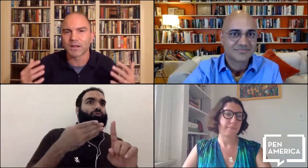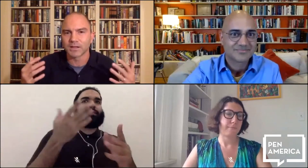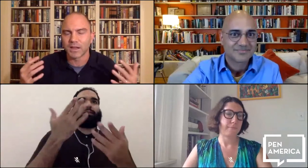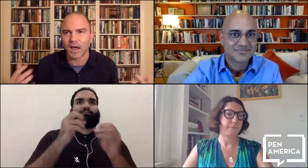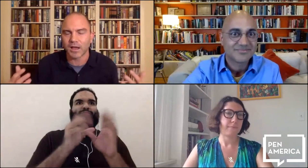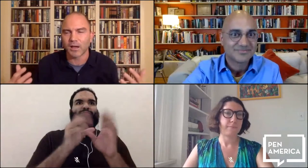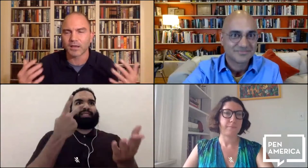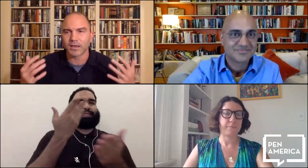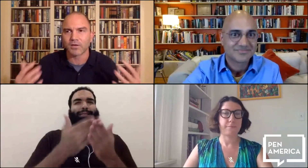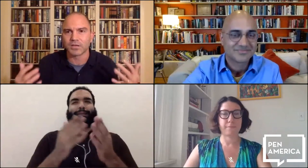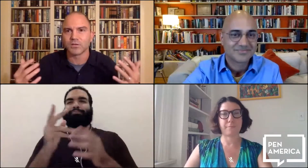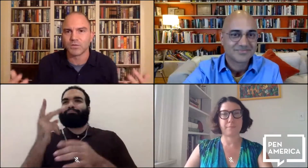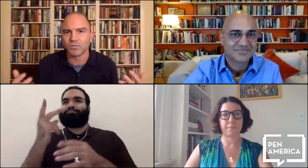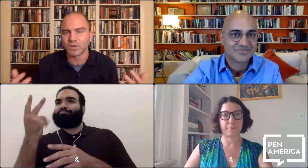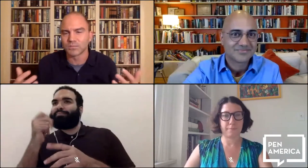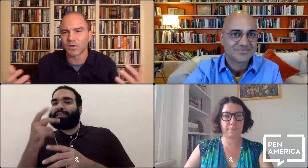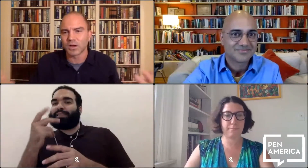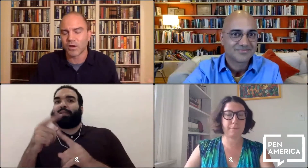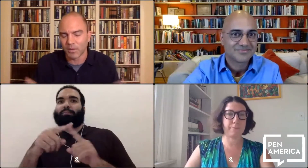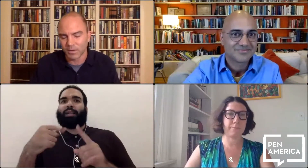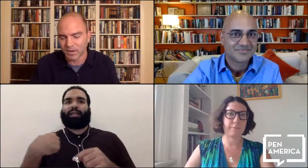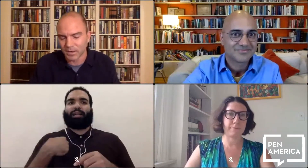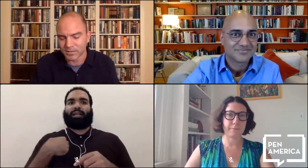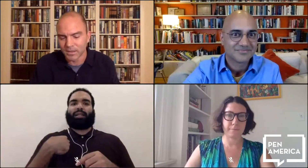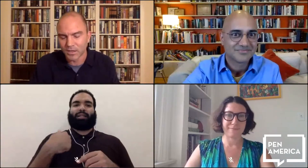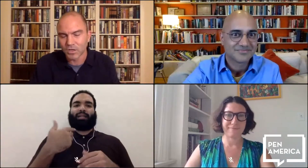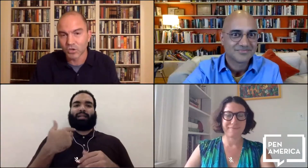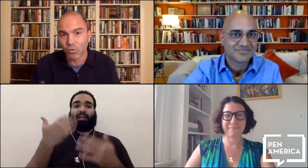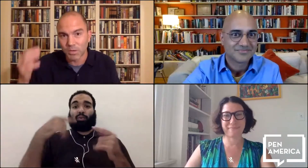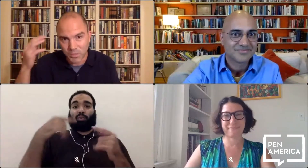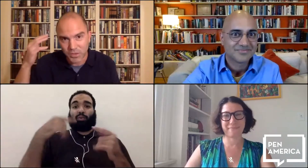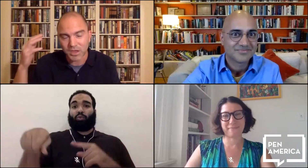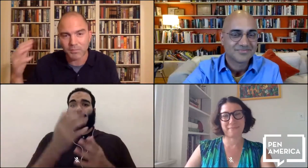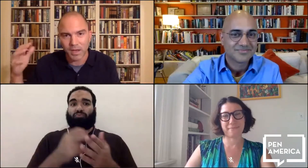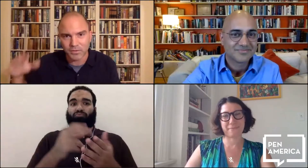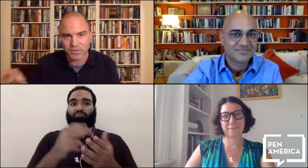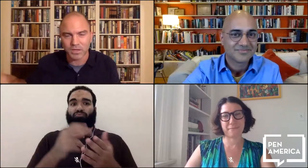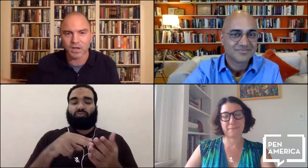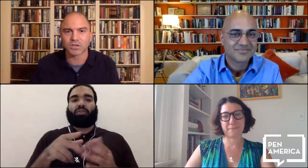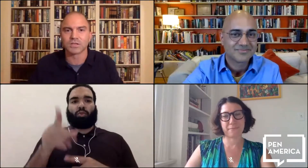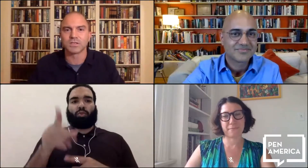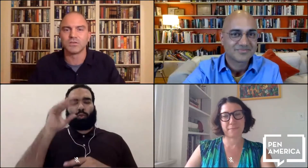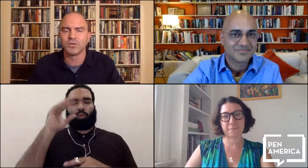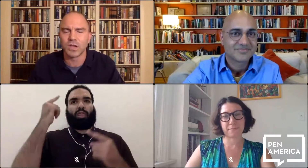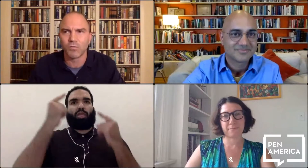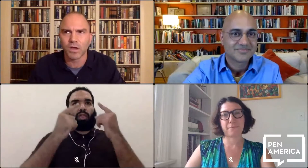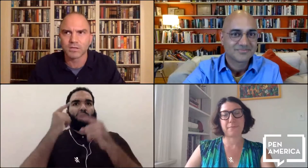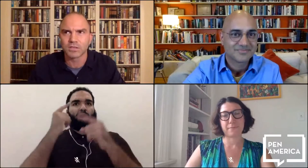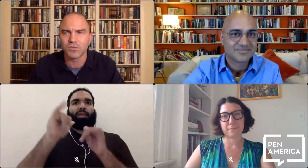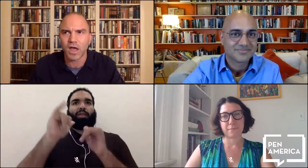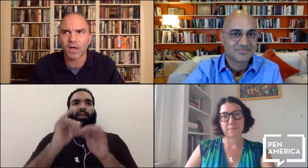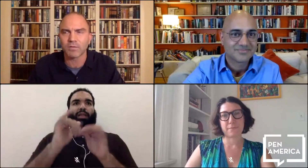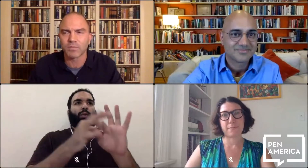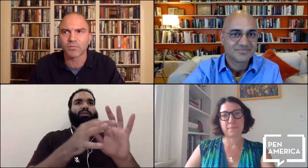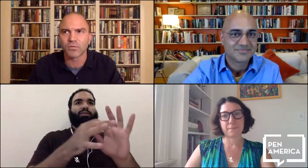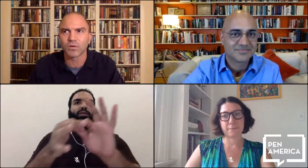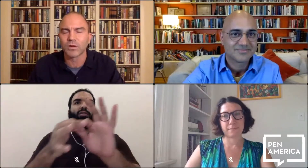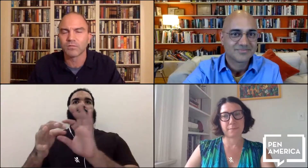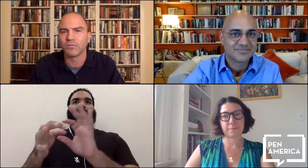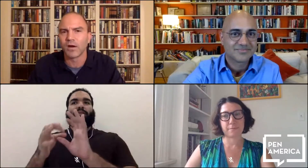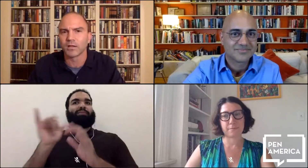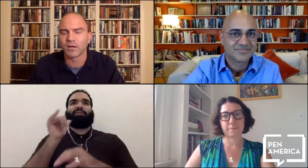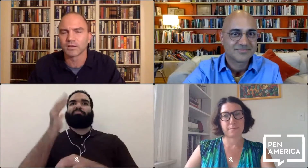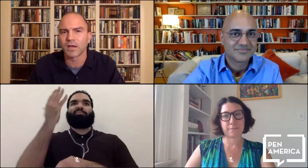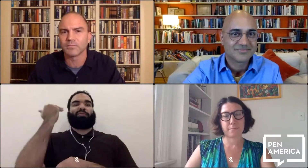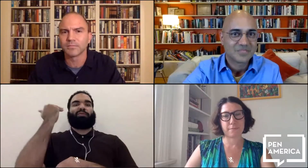spent a lot, I guarantee you, if you read this book, and I hope everybody does, you will be thinking about those connections in ways that you haven't before